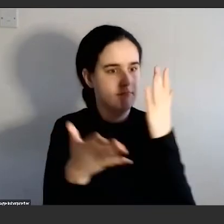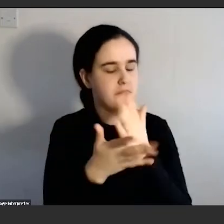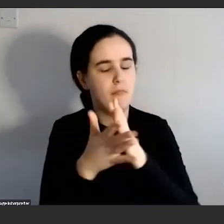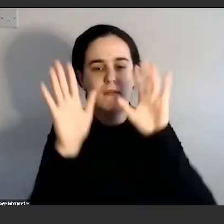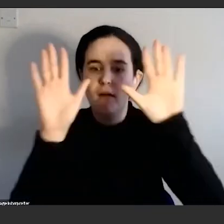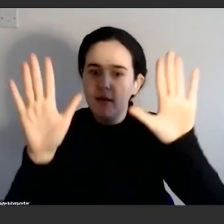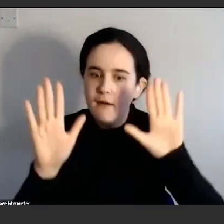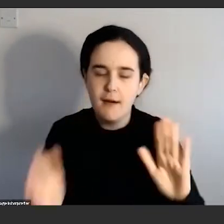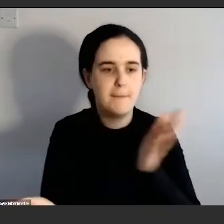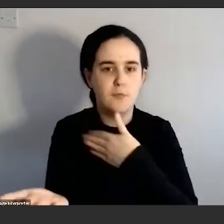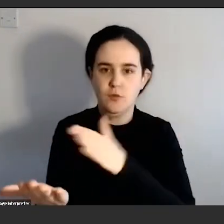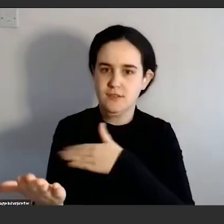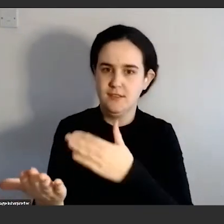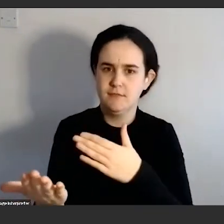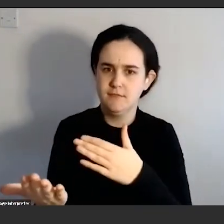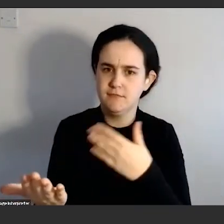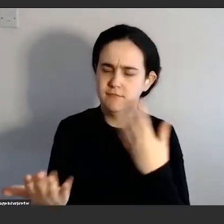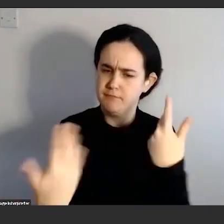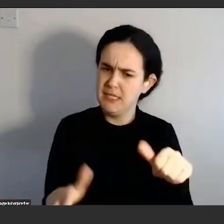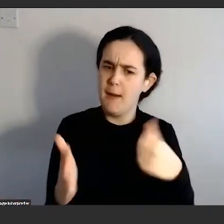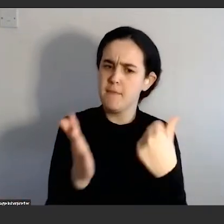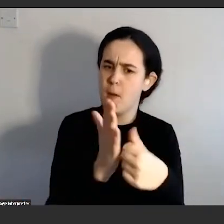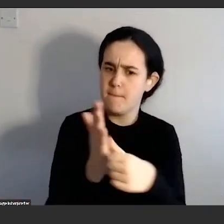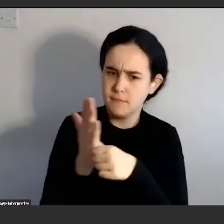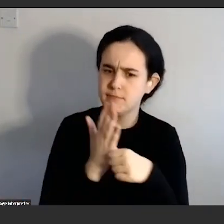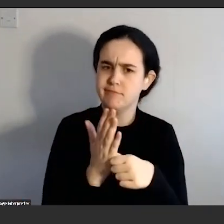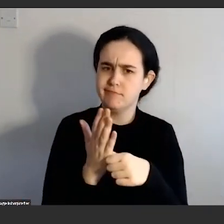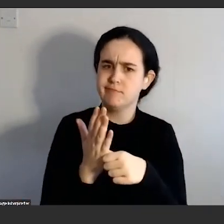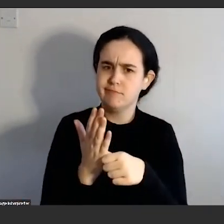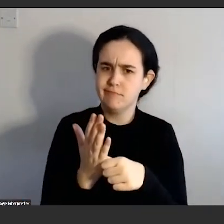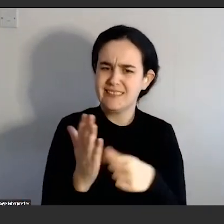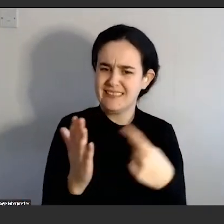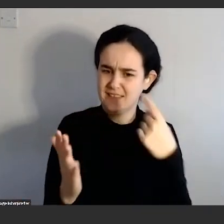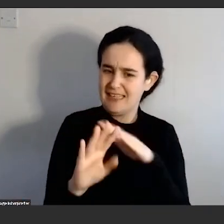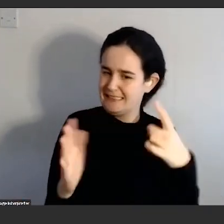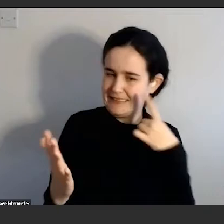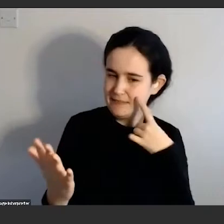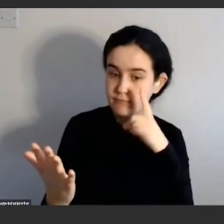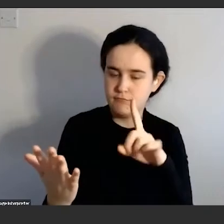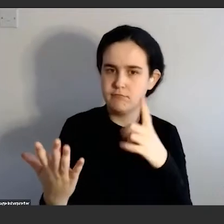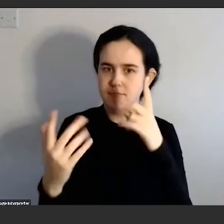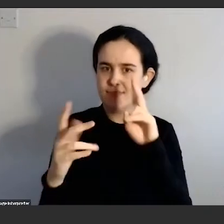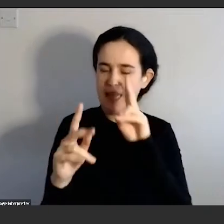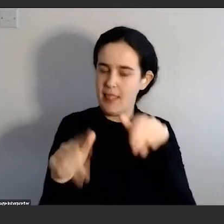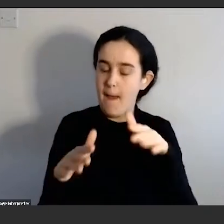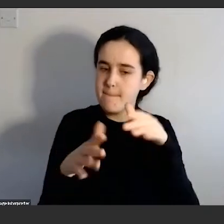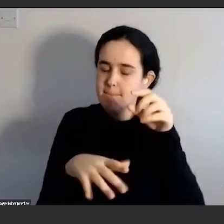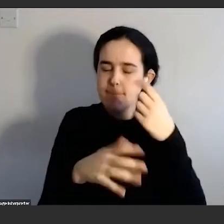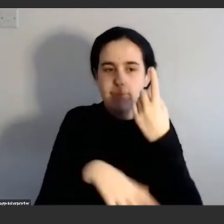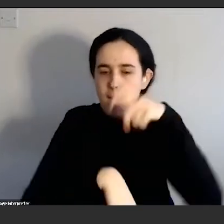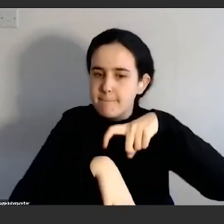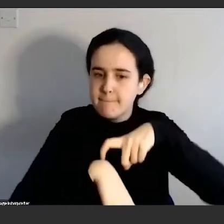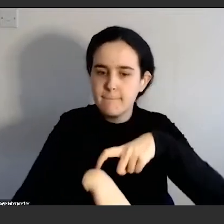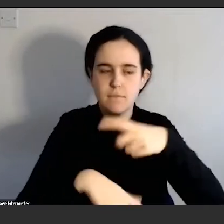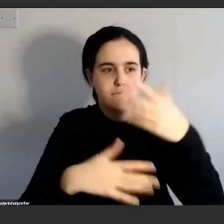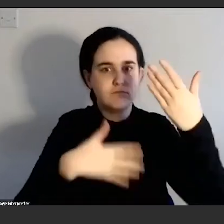the week, jamming in the bathroom. I love it. So the music itself has the message. Yeah, but go